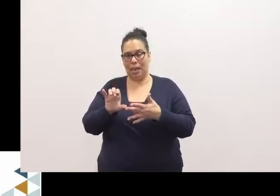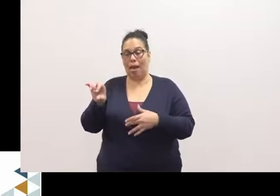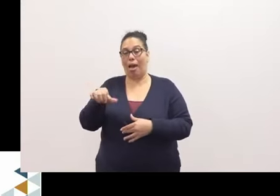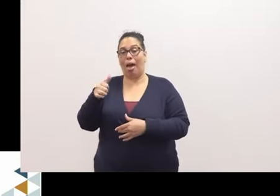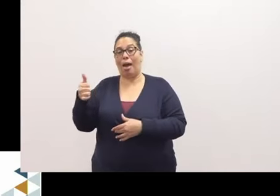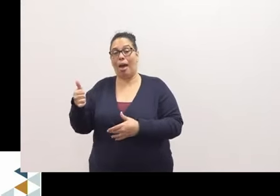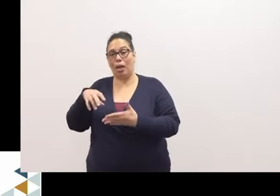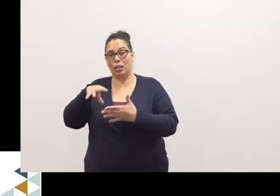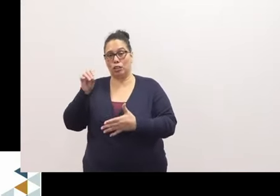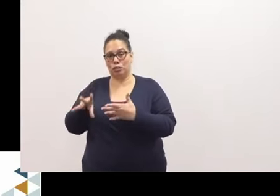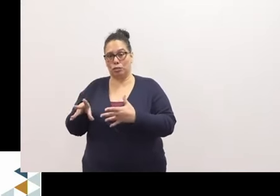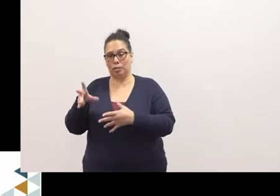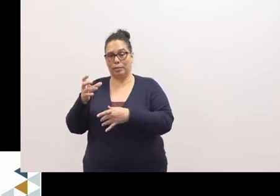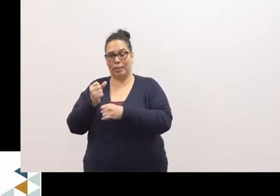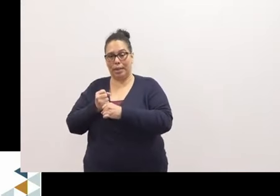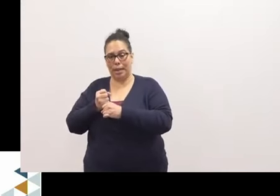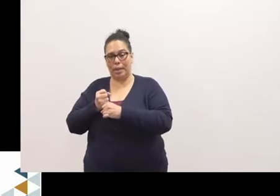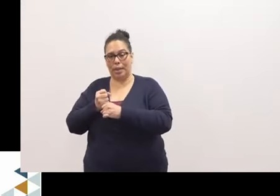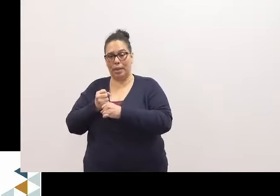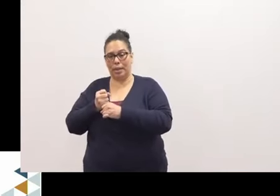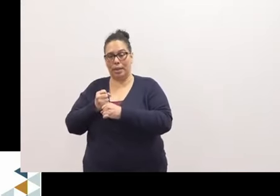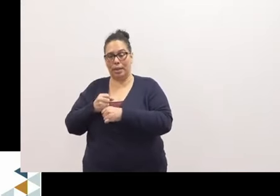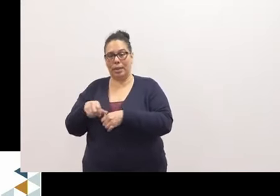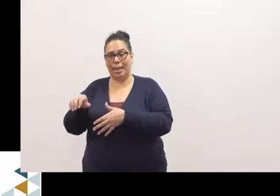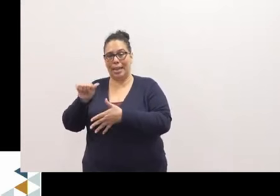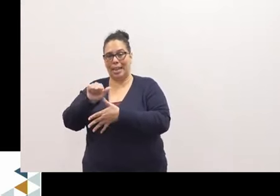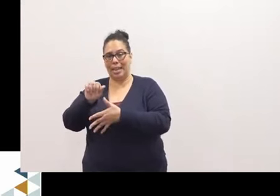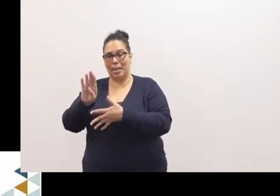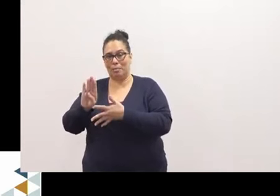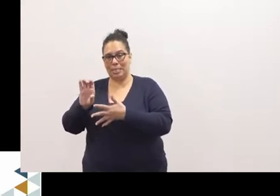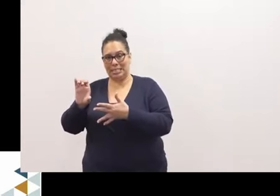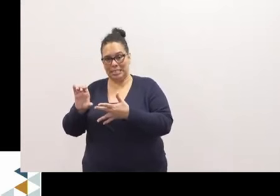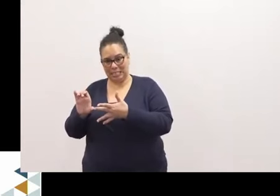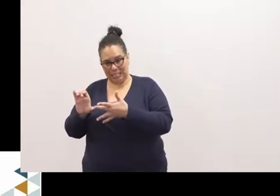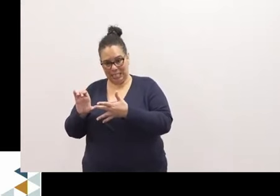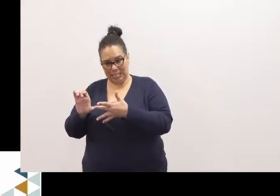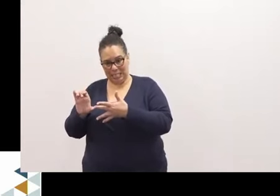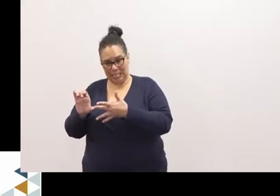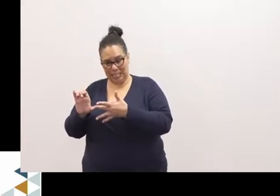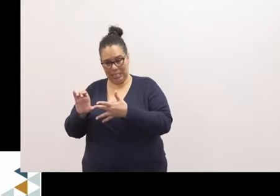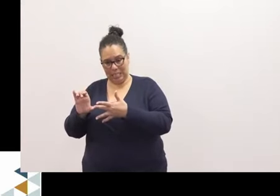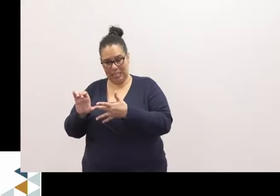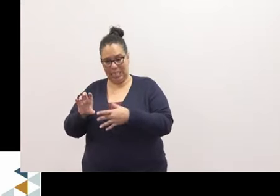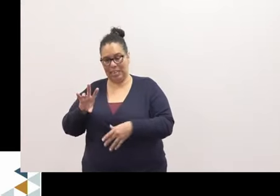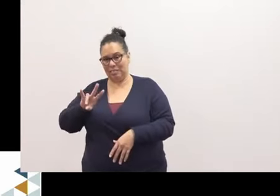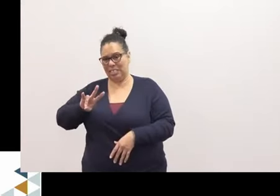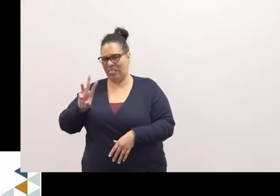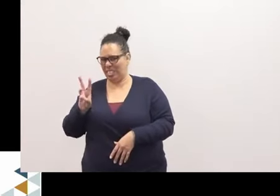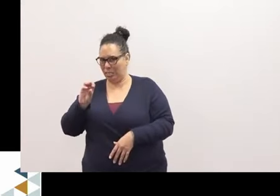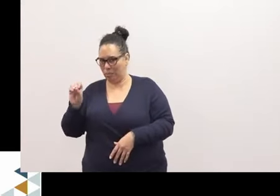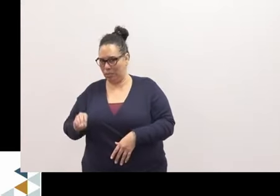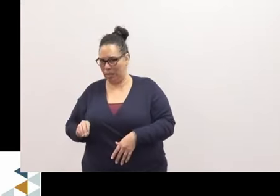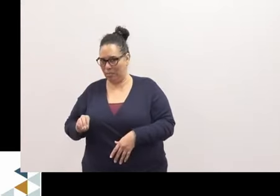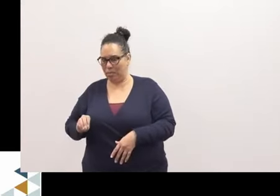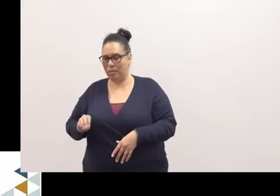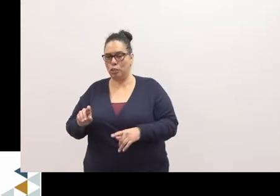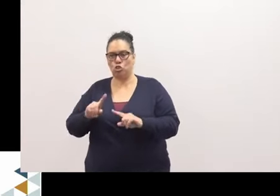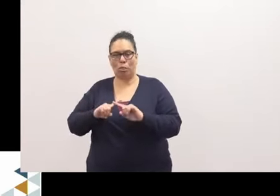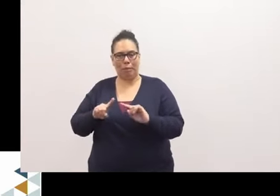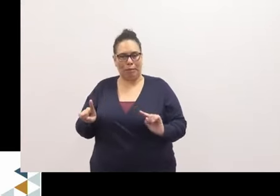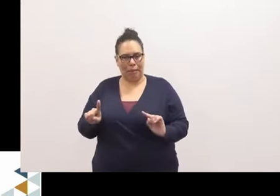other students received the same rating of an A, B, or C. So our gap here is about 14%.